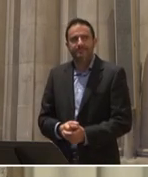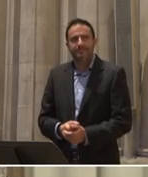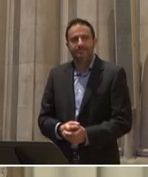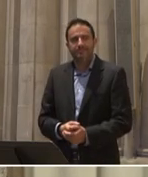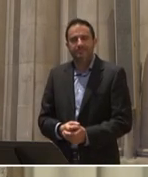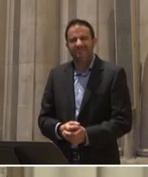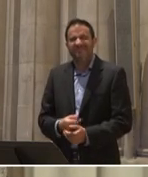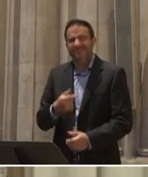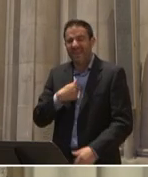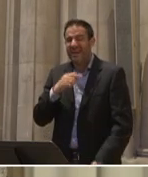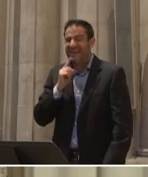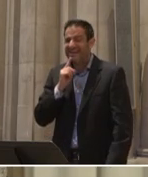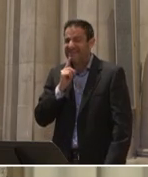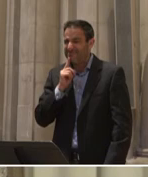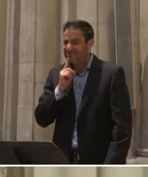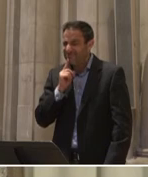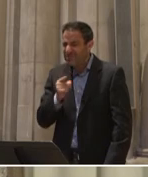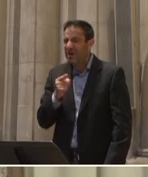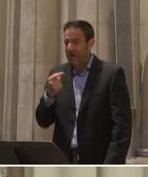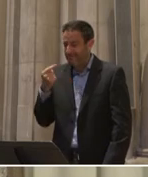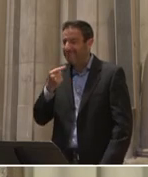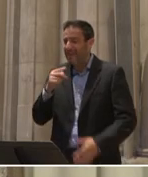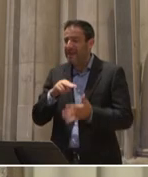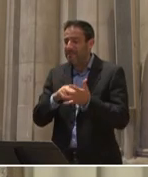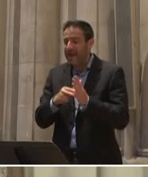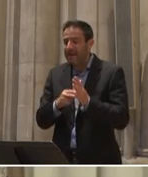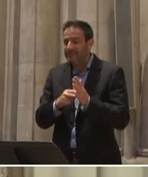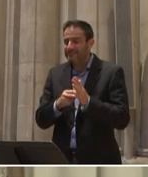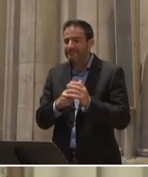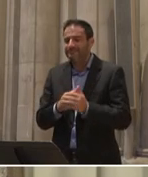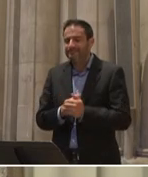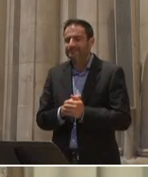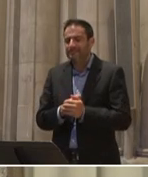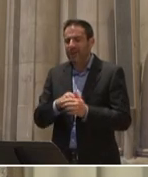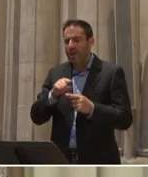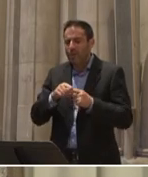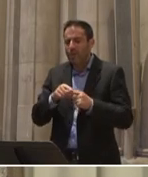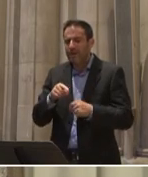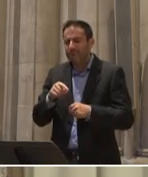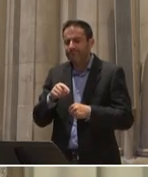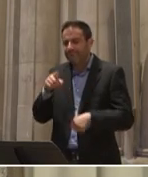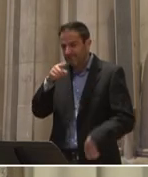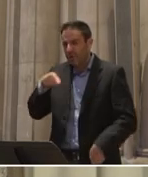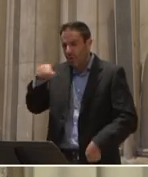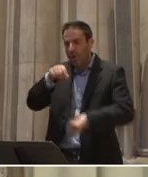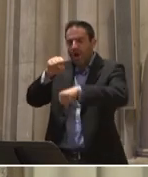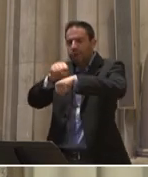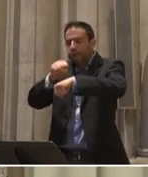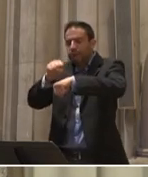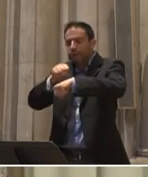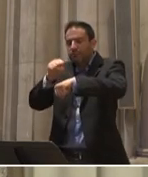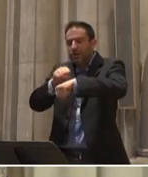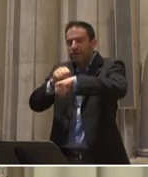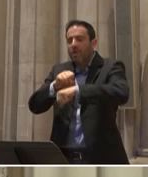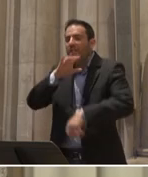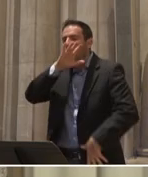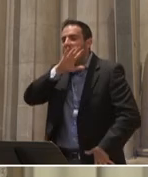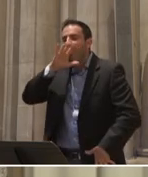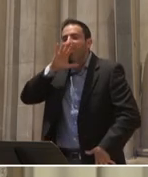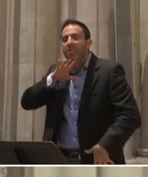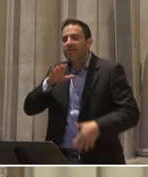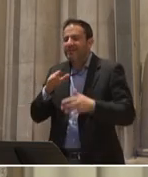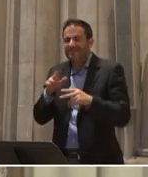And I'm fairly certain what he meant, if in fact it was Romero who said it, is that when you're working among subsistence farmers,